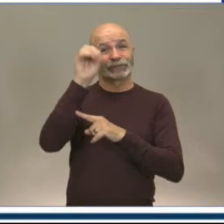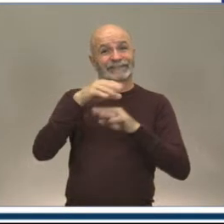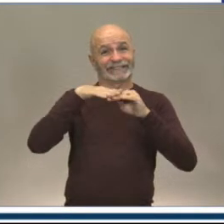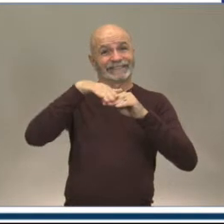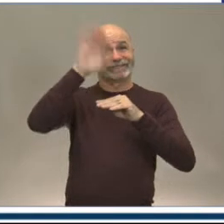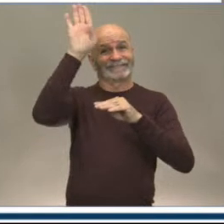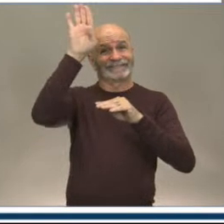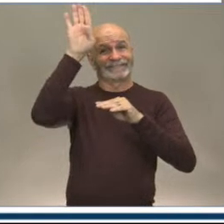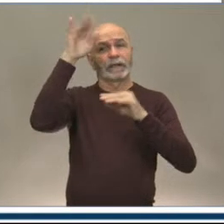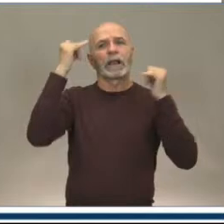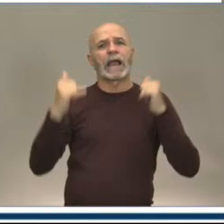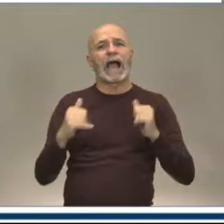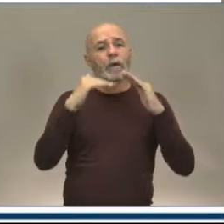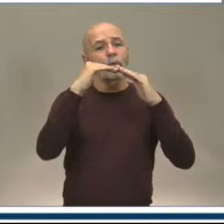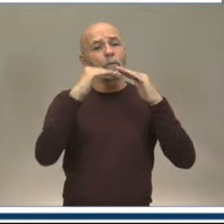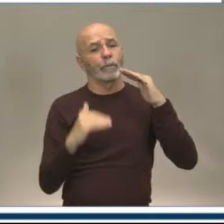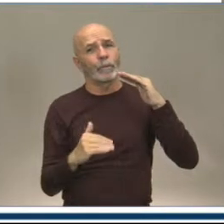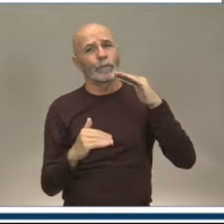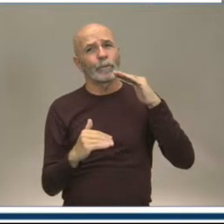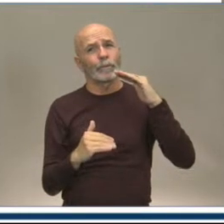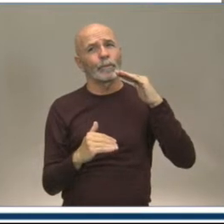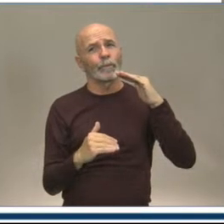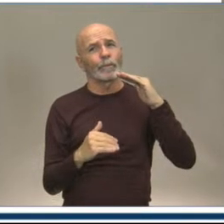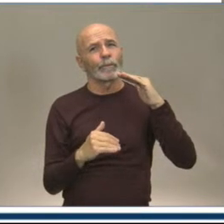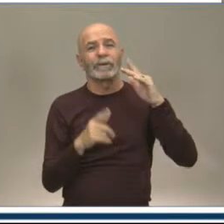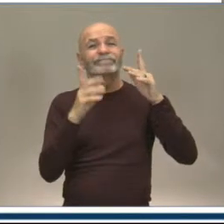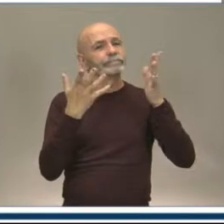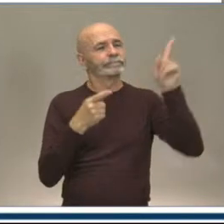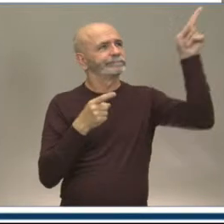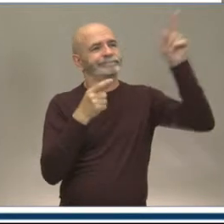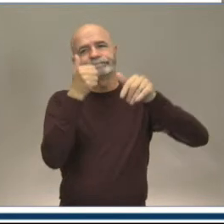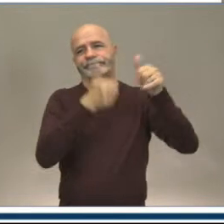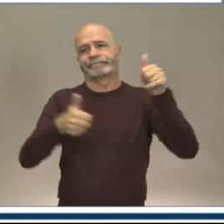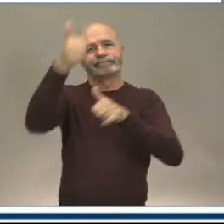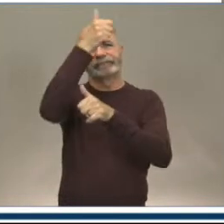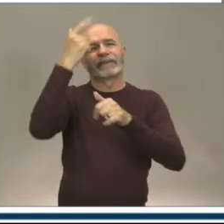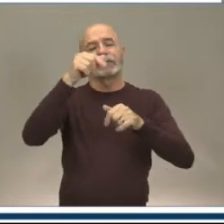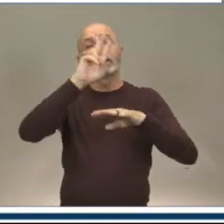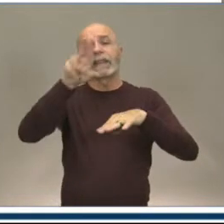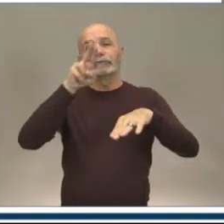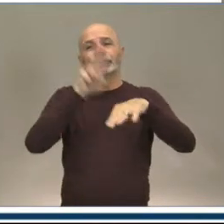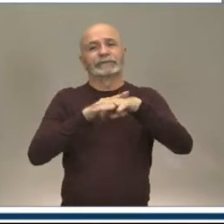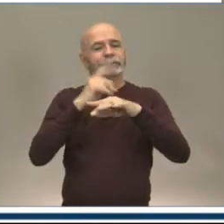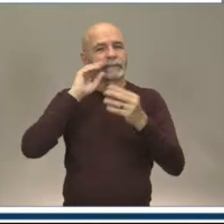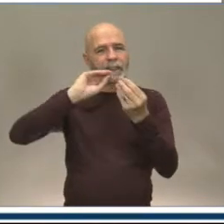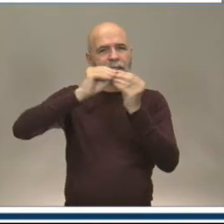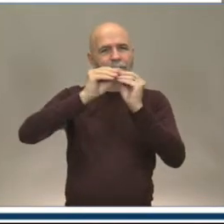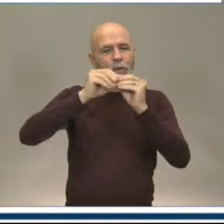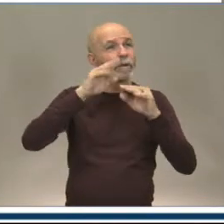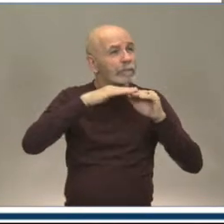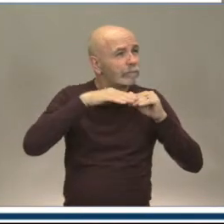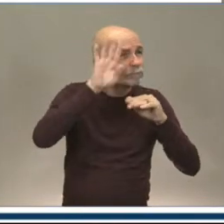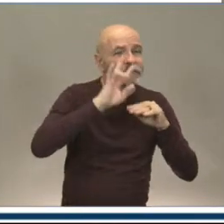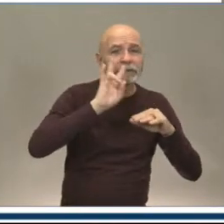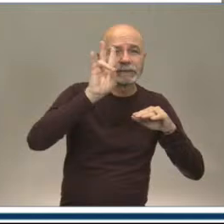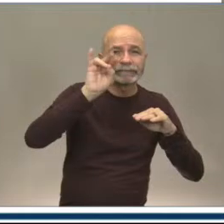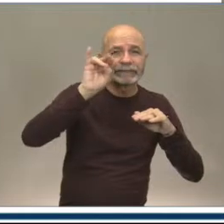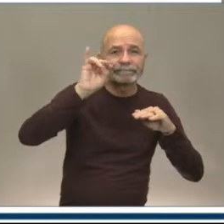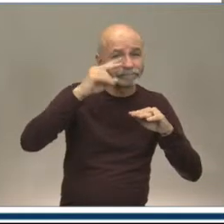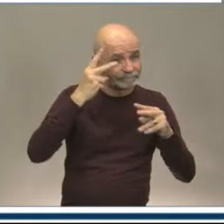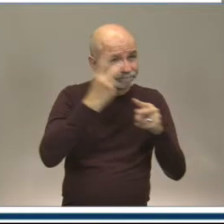NACI recommendations. Right now, NACI is recommending 70 and above. That there is still no scientific evidence that would say we need to